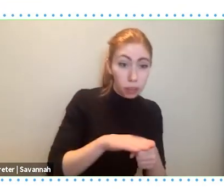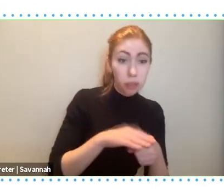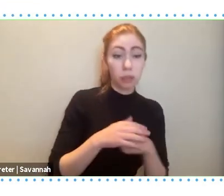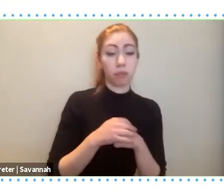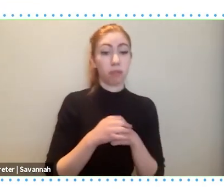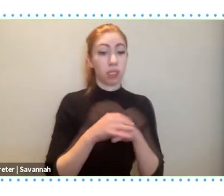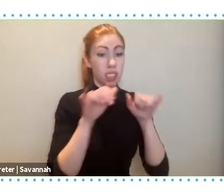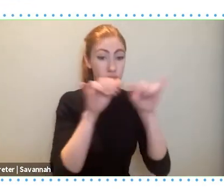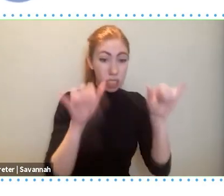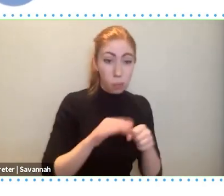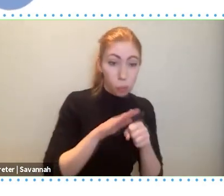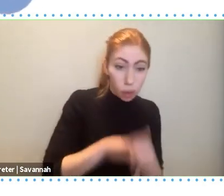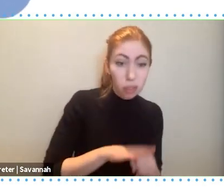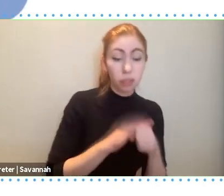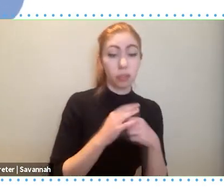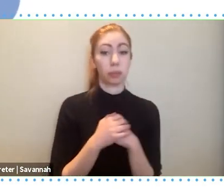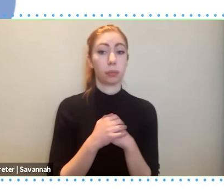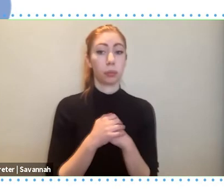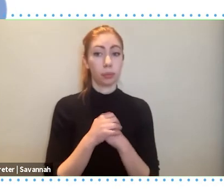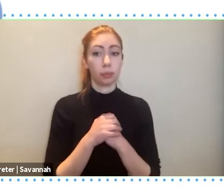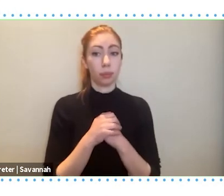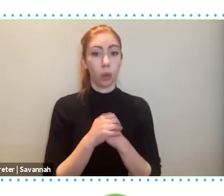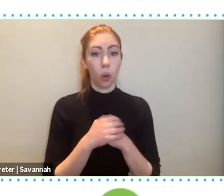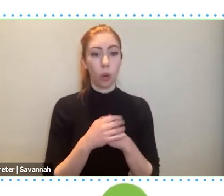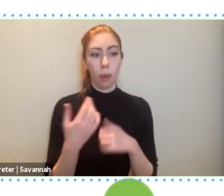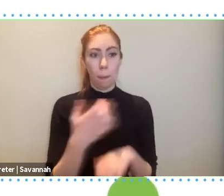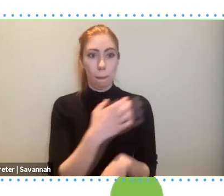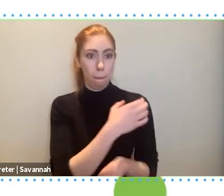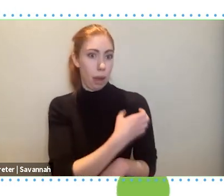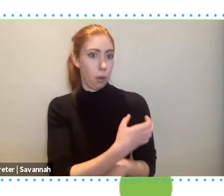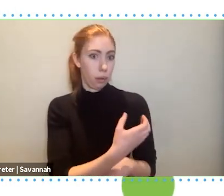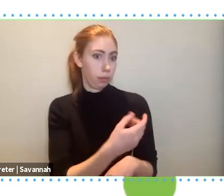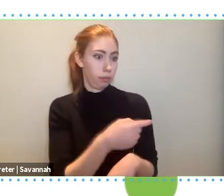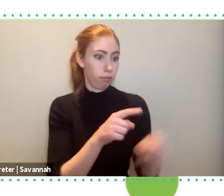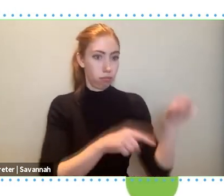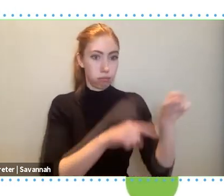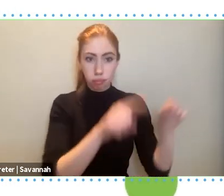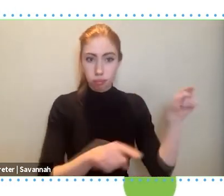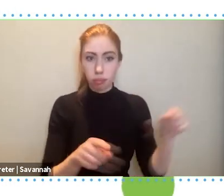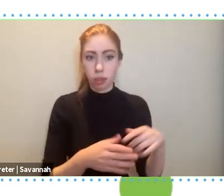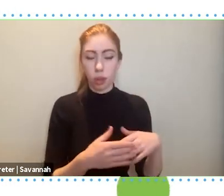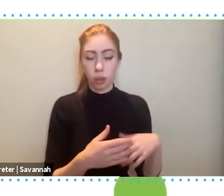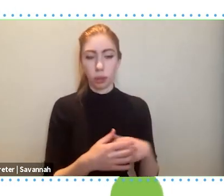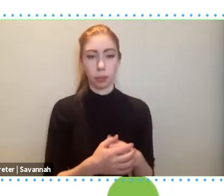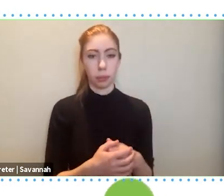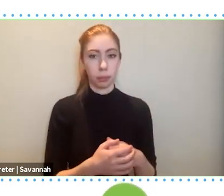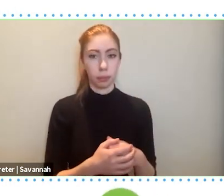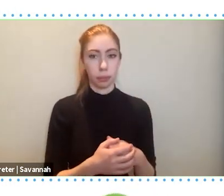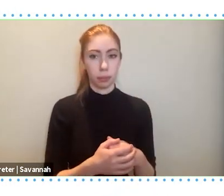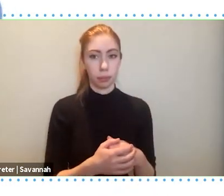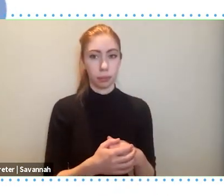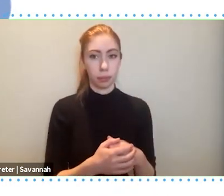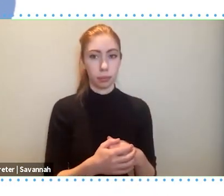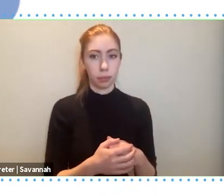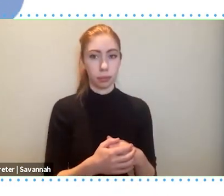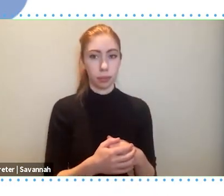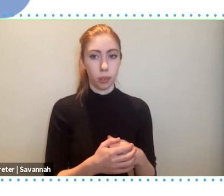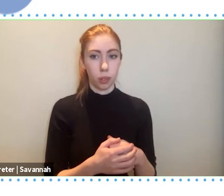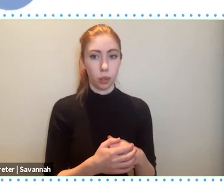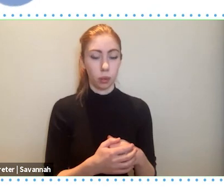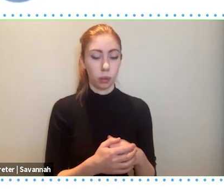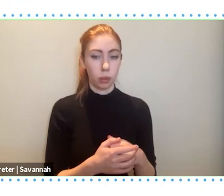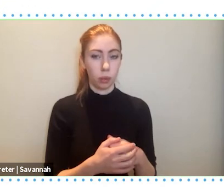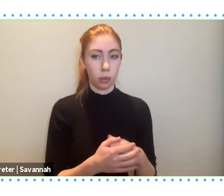are so many ways of understanding power dynamics that are actually years ahead in academia in some of the research that